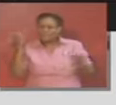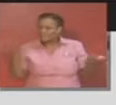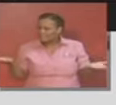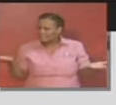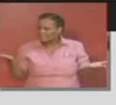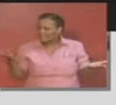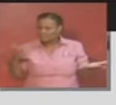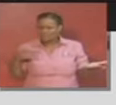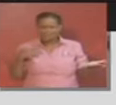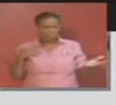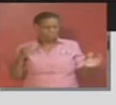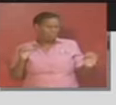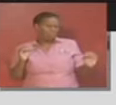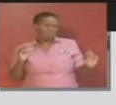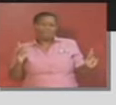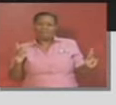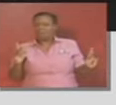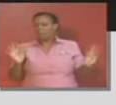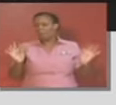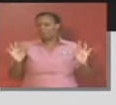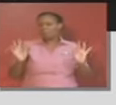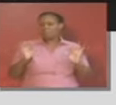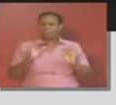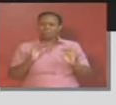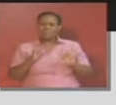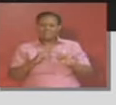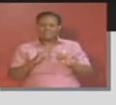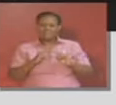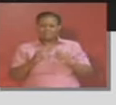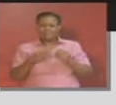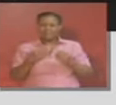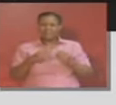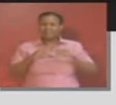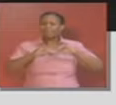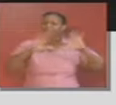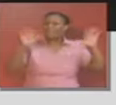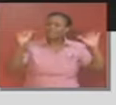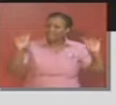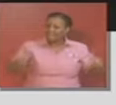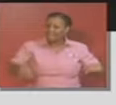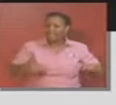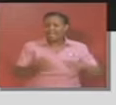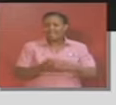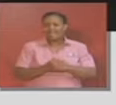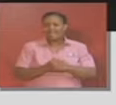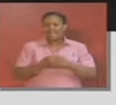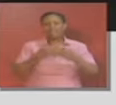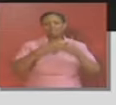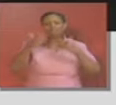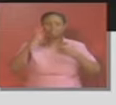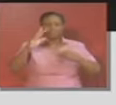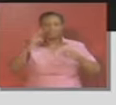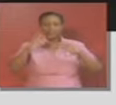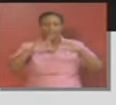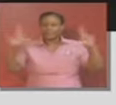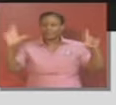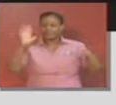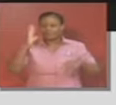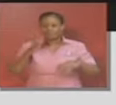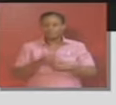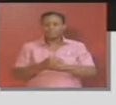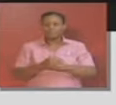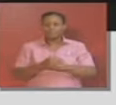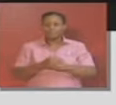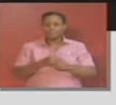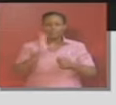population. Now let's go to the next slide. This next slide actually focuses a little more on the top left